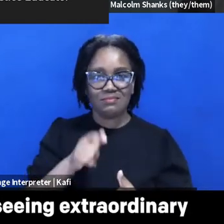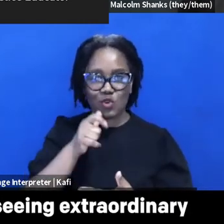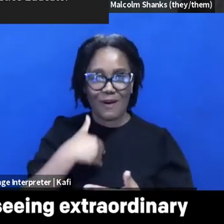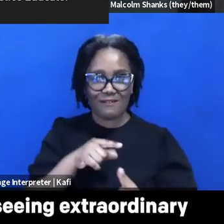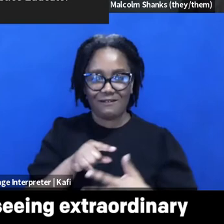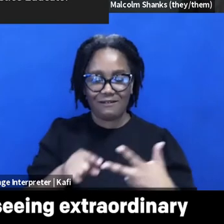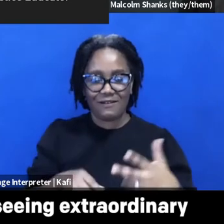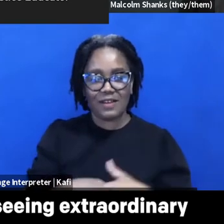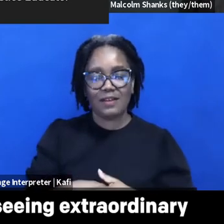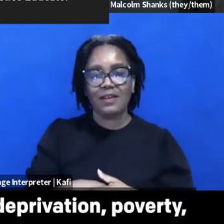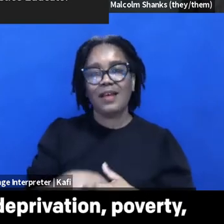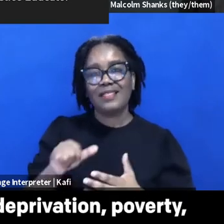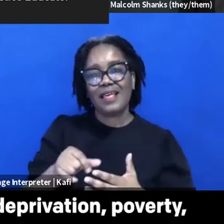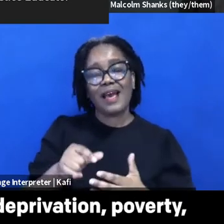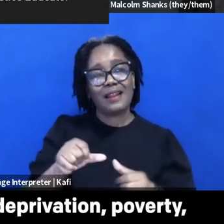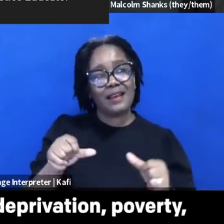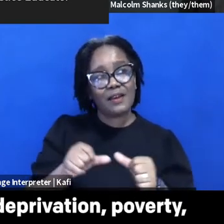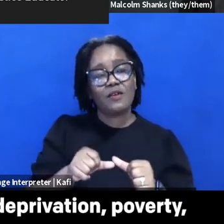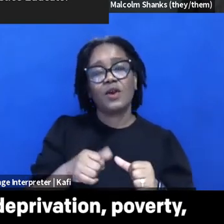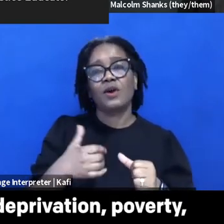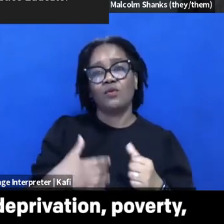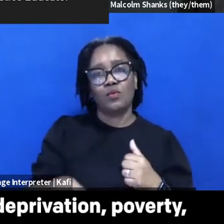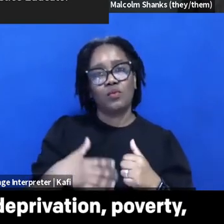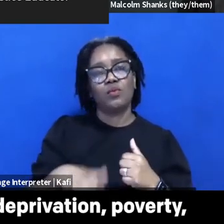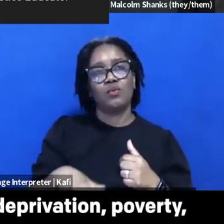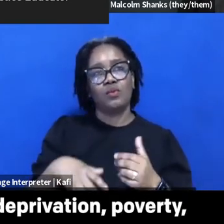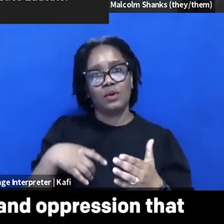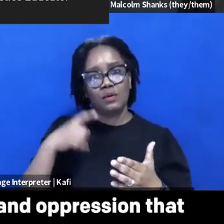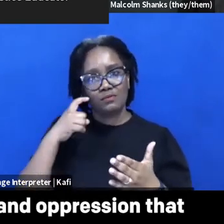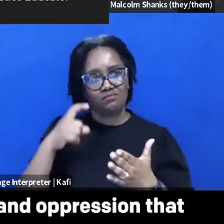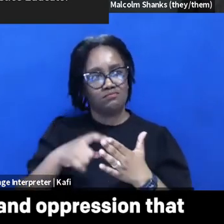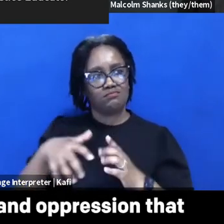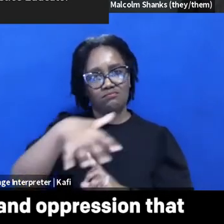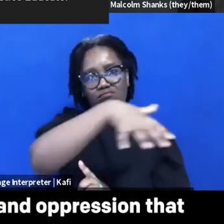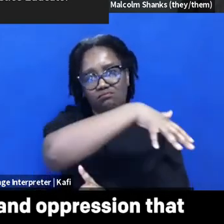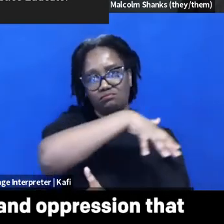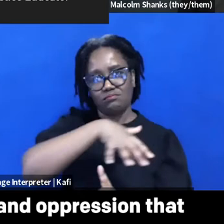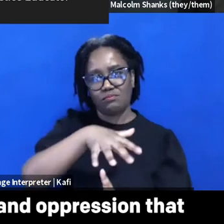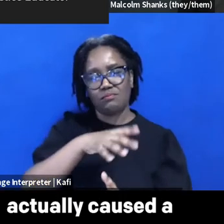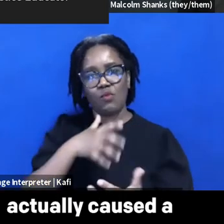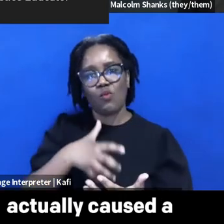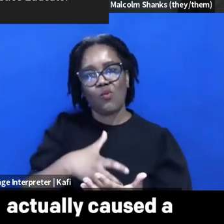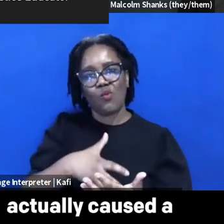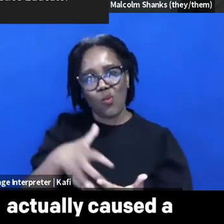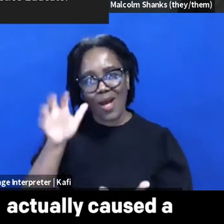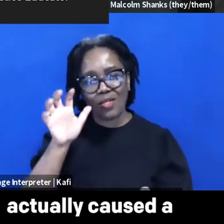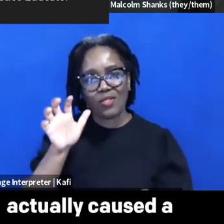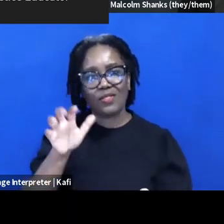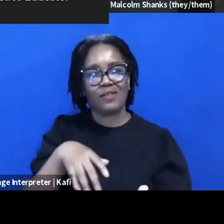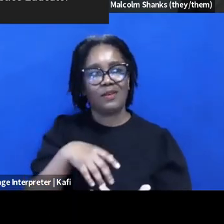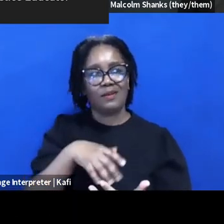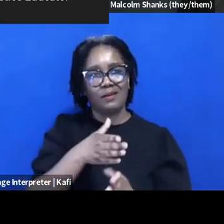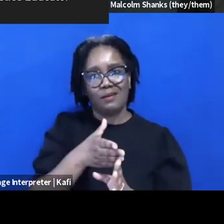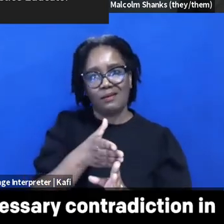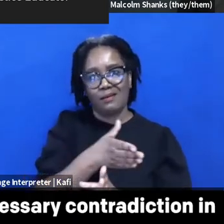earth, and seeing extraordinary deprivation, poverty, and oppression that